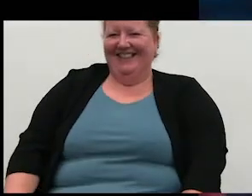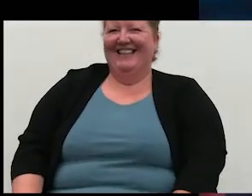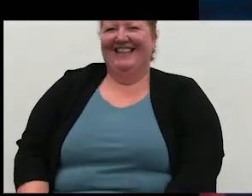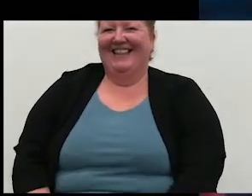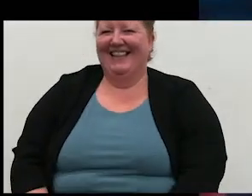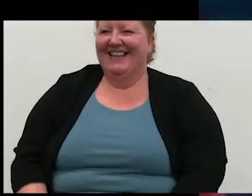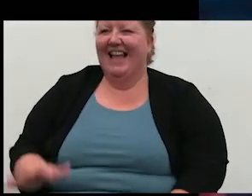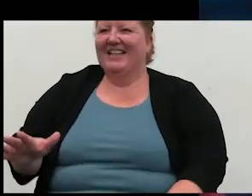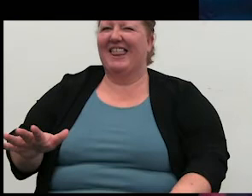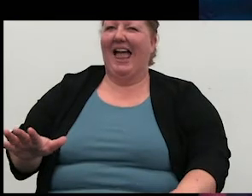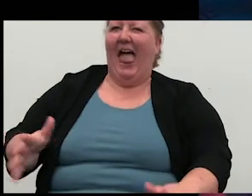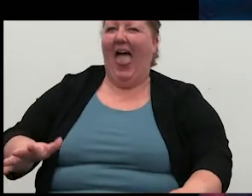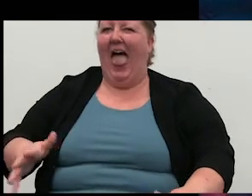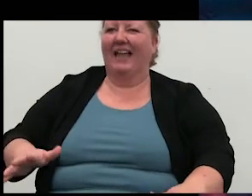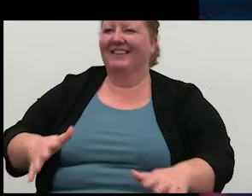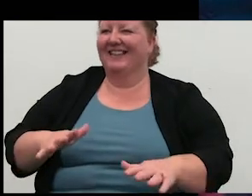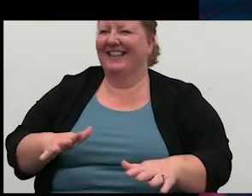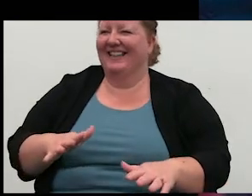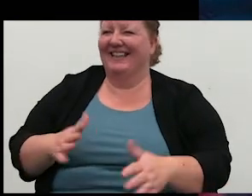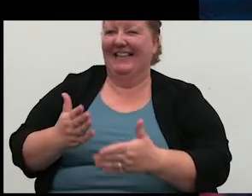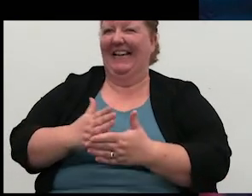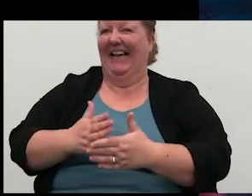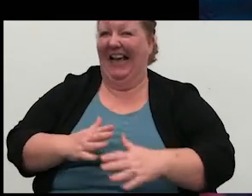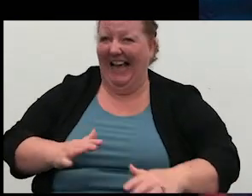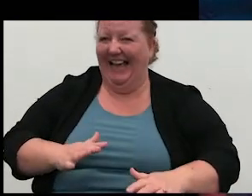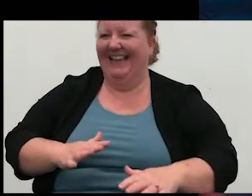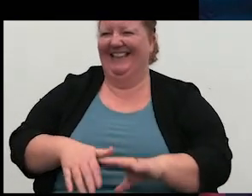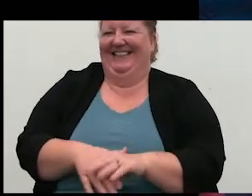What's that hesitation?